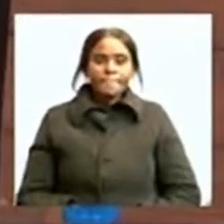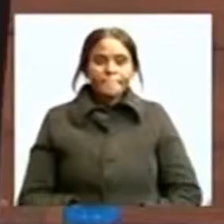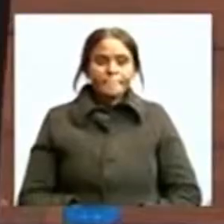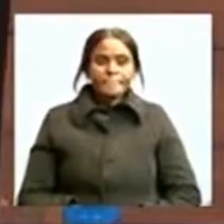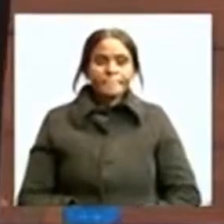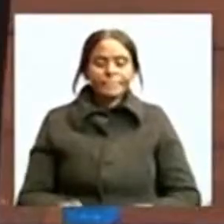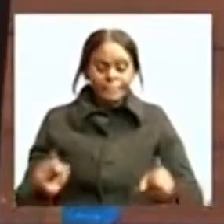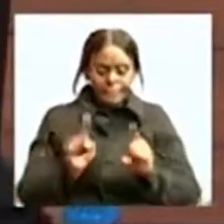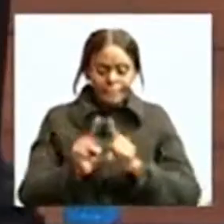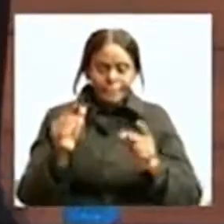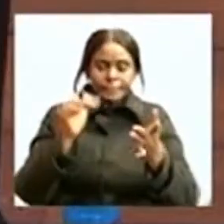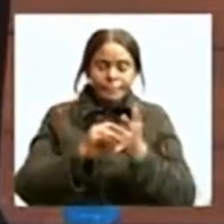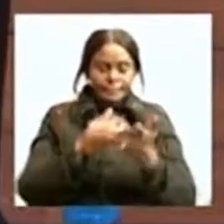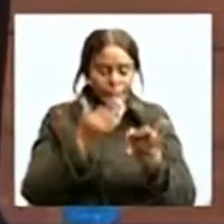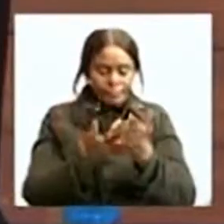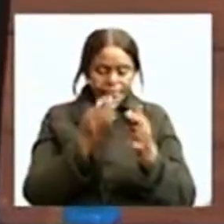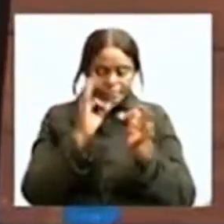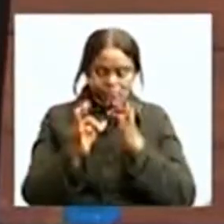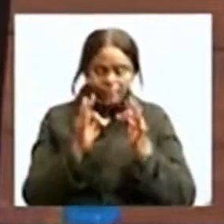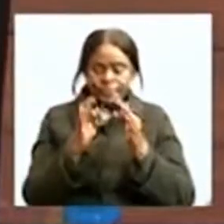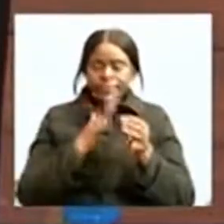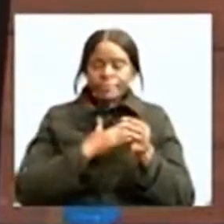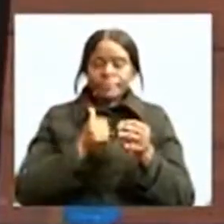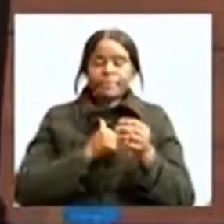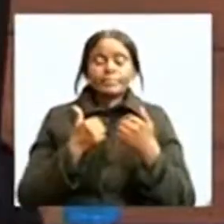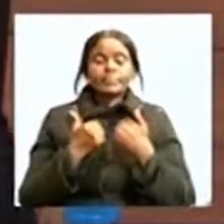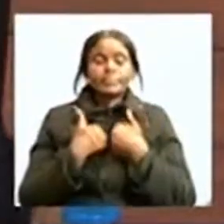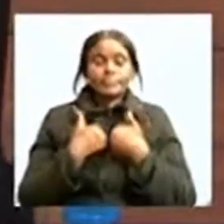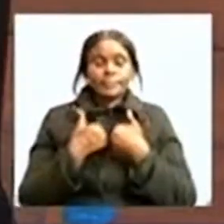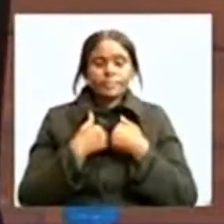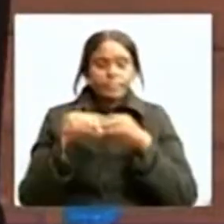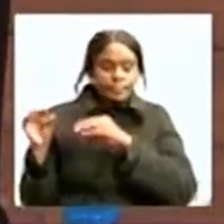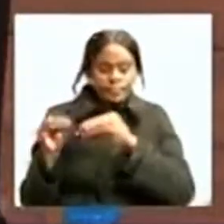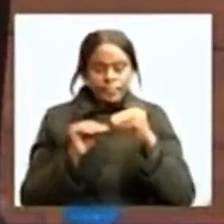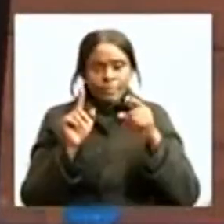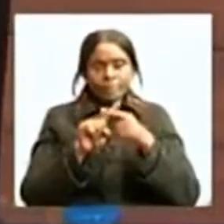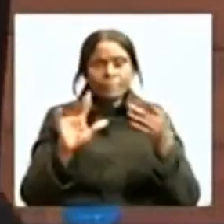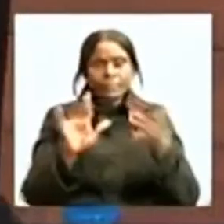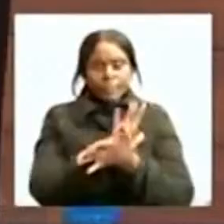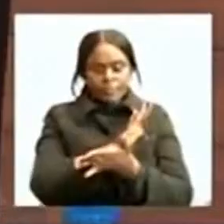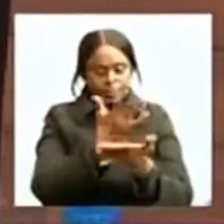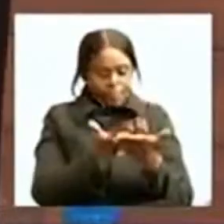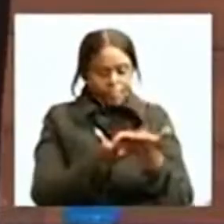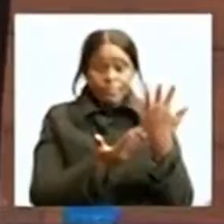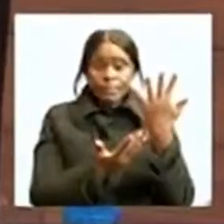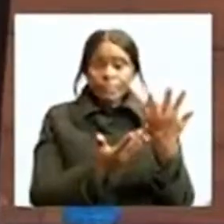And if I take you to page 5,